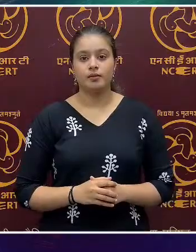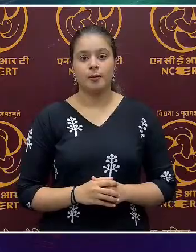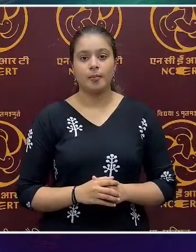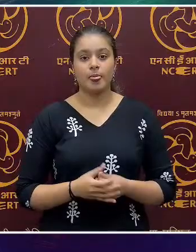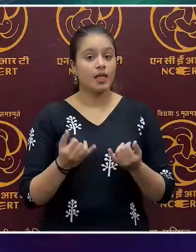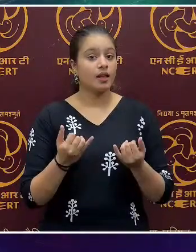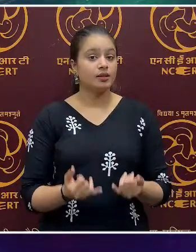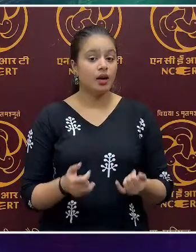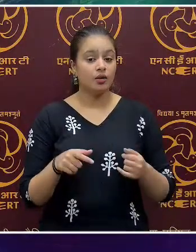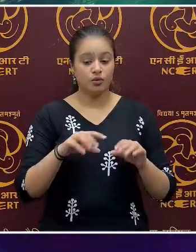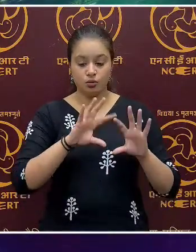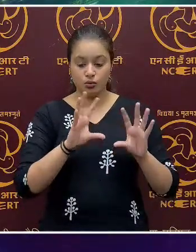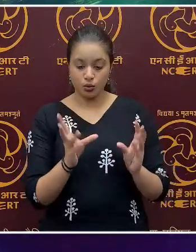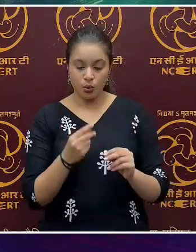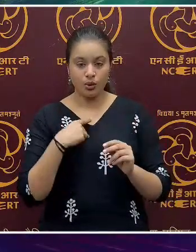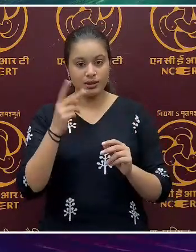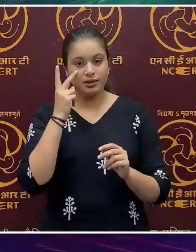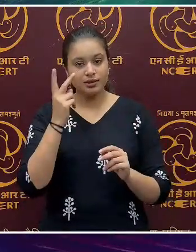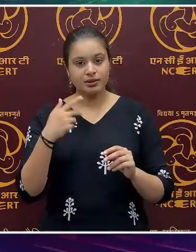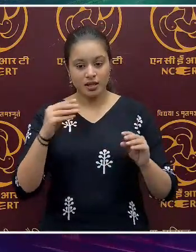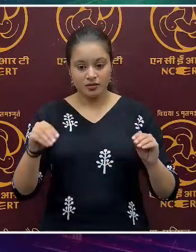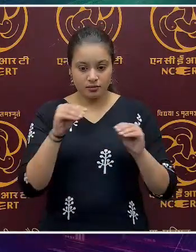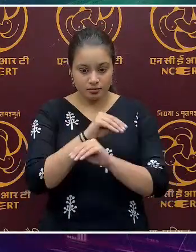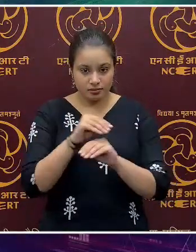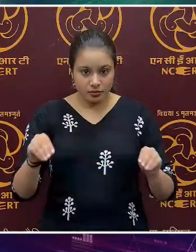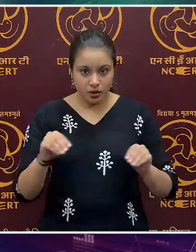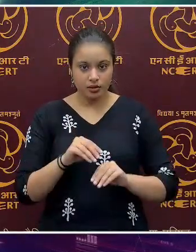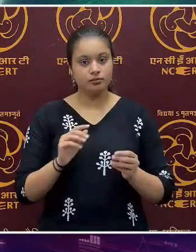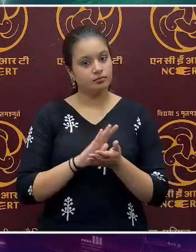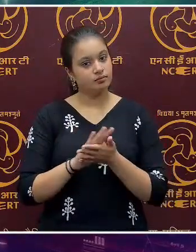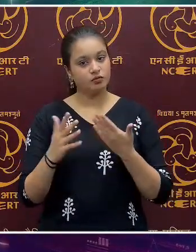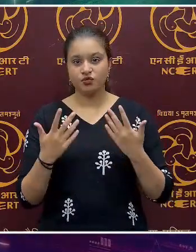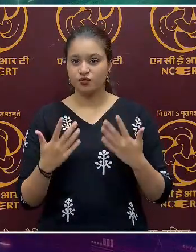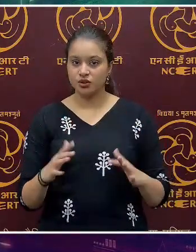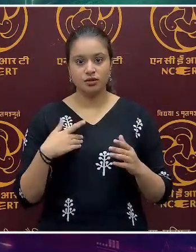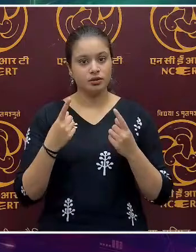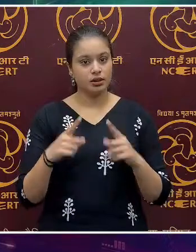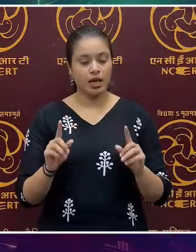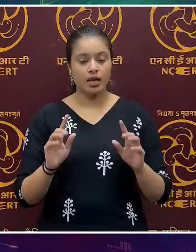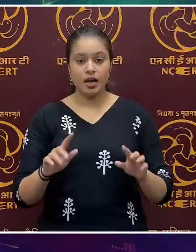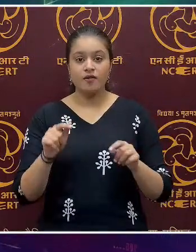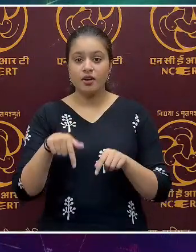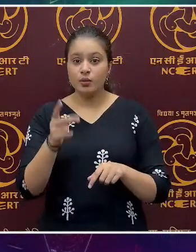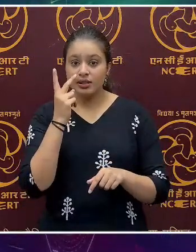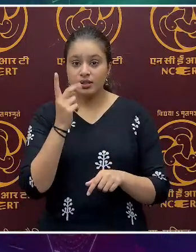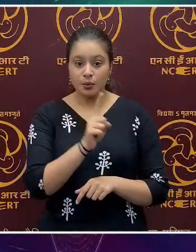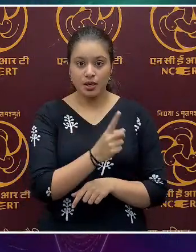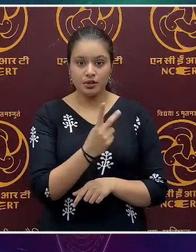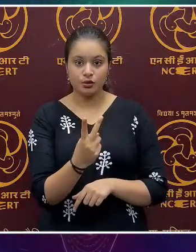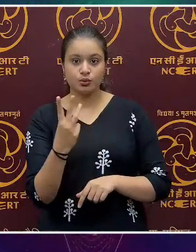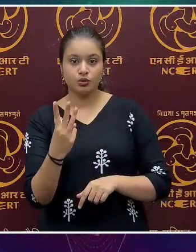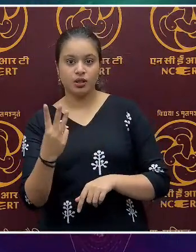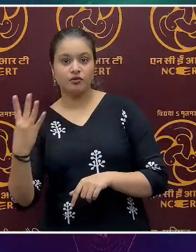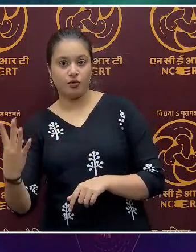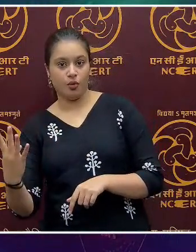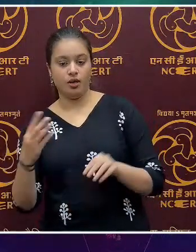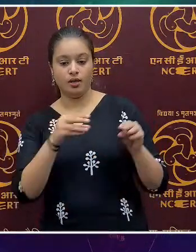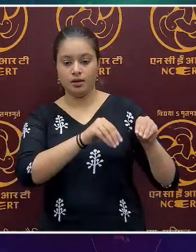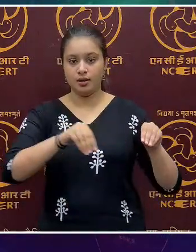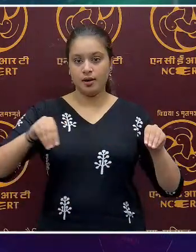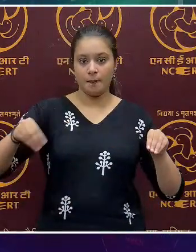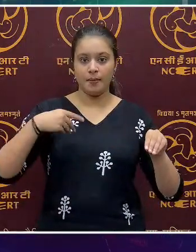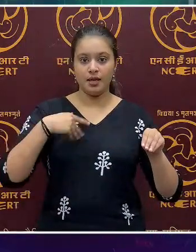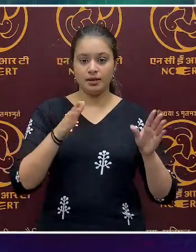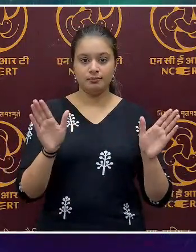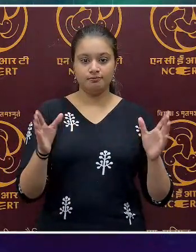Now after everything, you can see the sorting, bubble sorting is done, completed. Now you can see 1 2 3 4 is set,